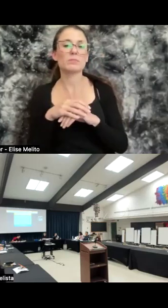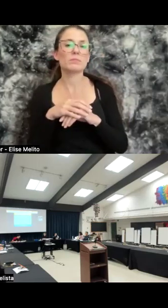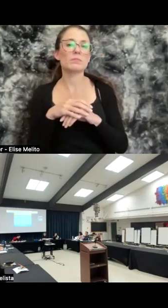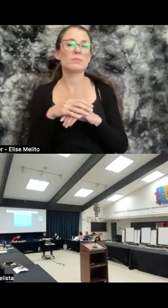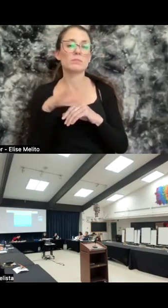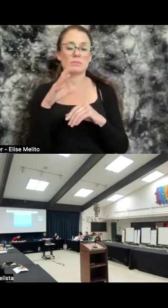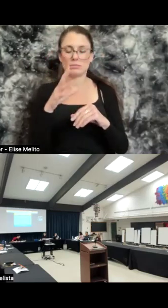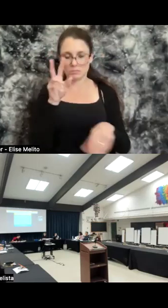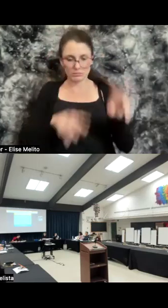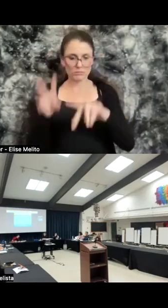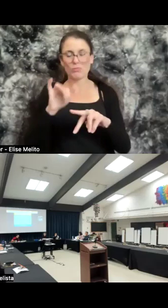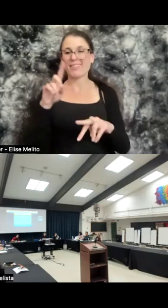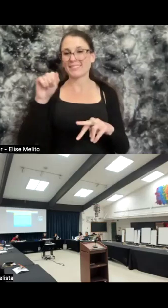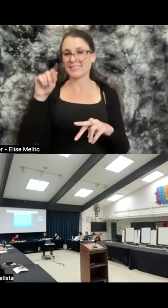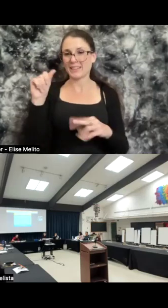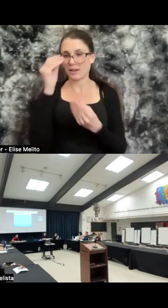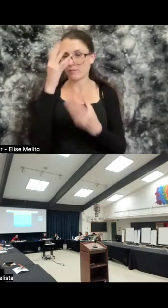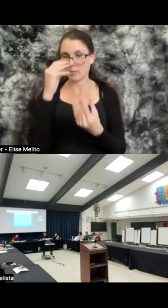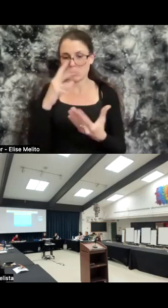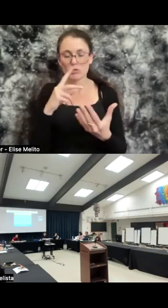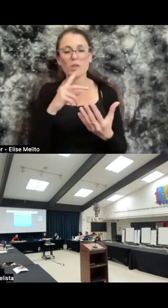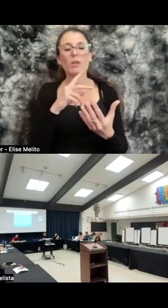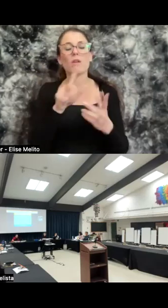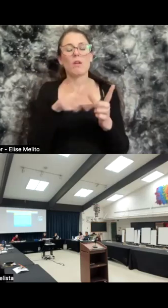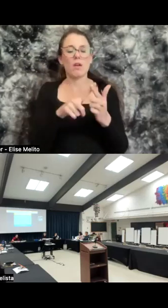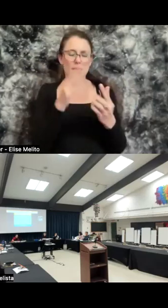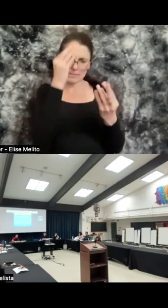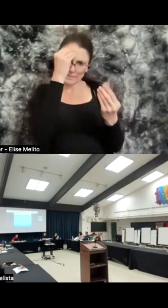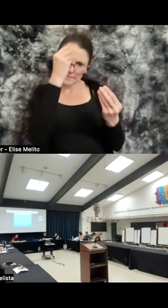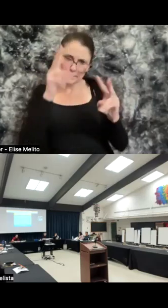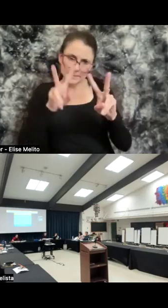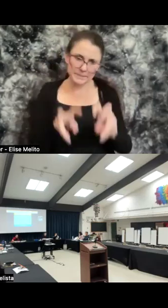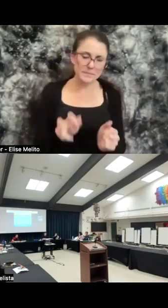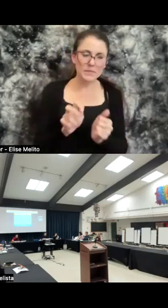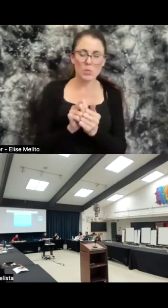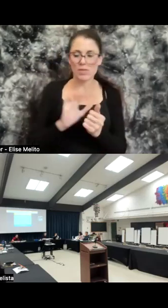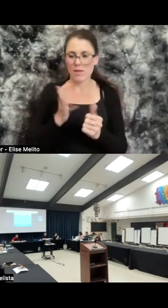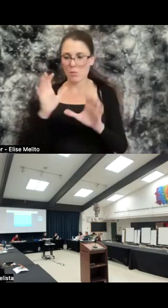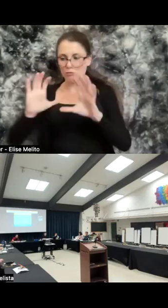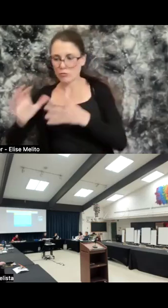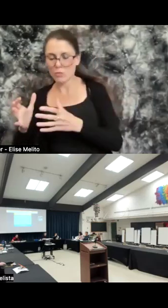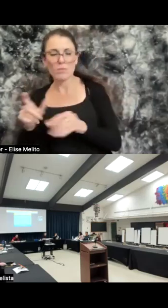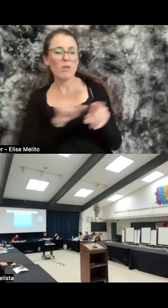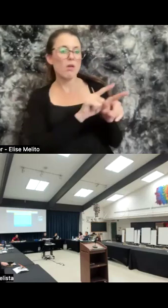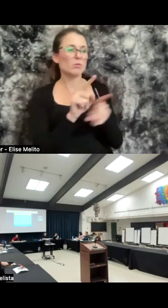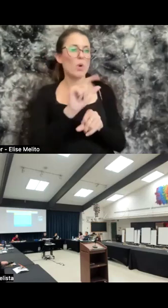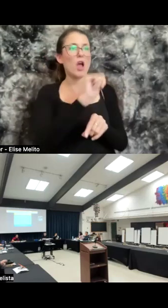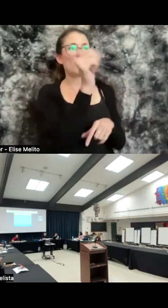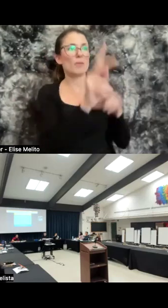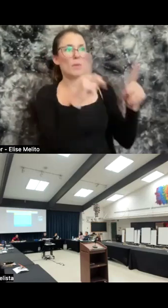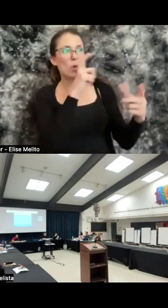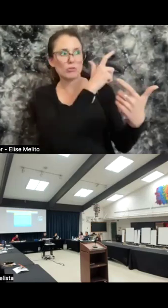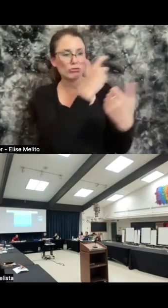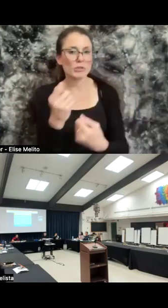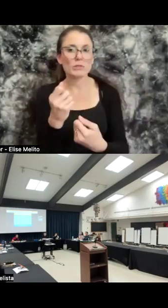that review of the data and subsequent reflections within our group and within among interested parties here, we've